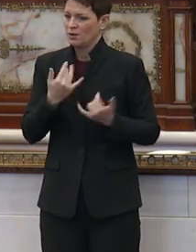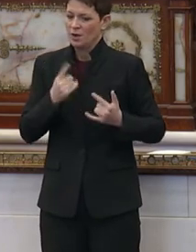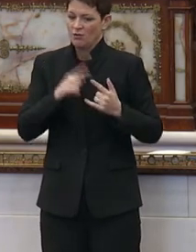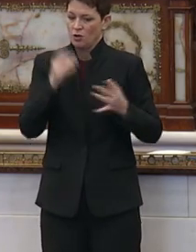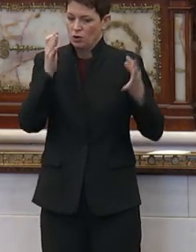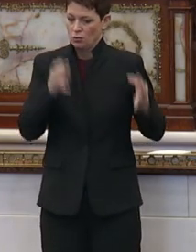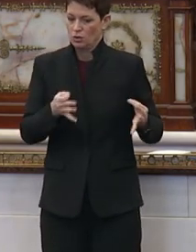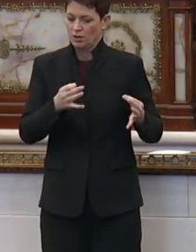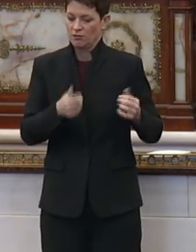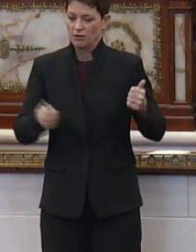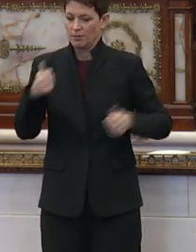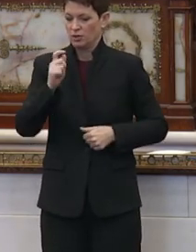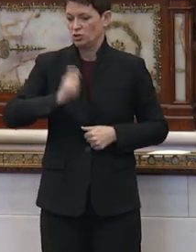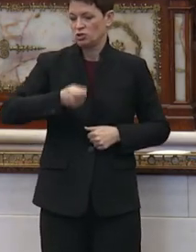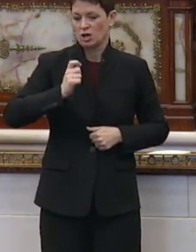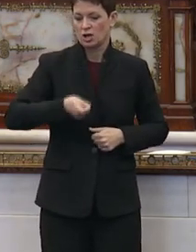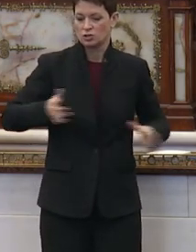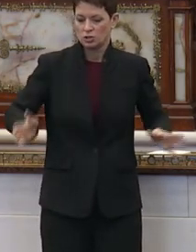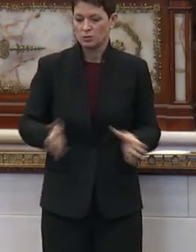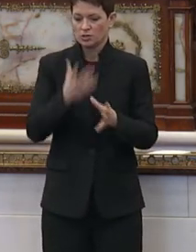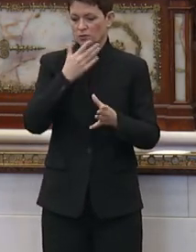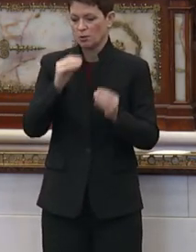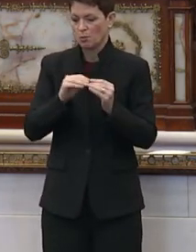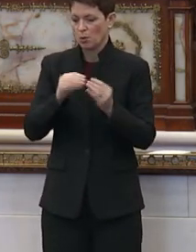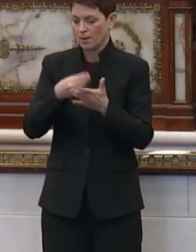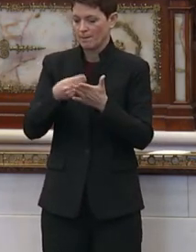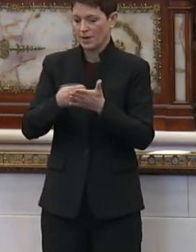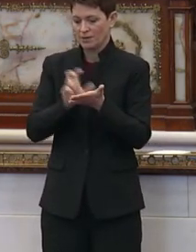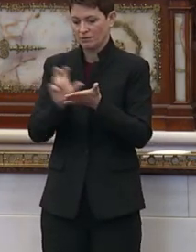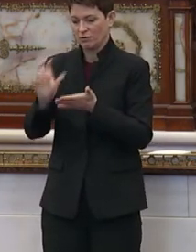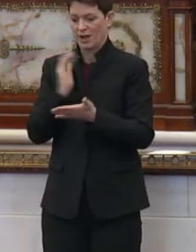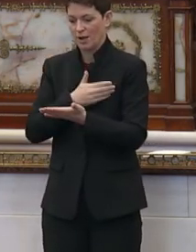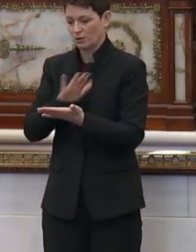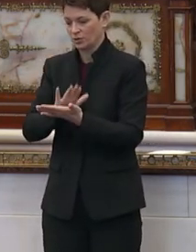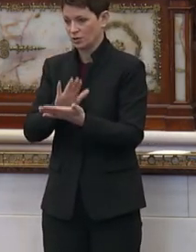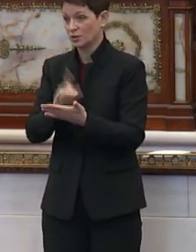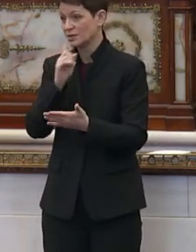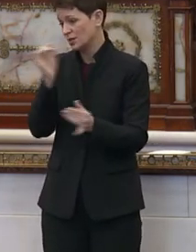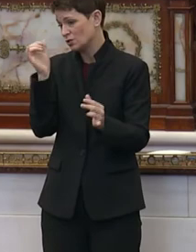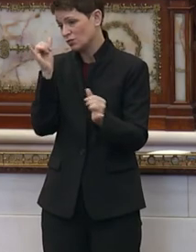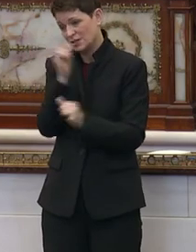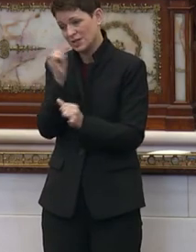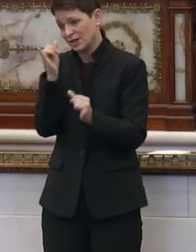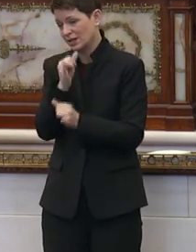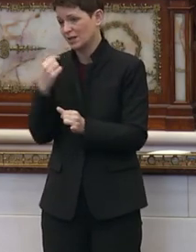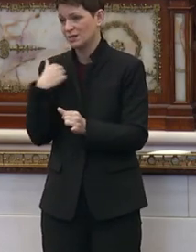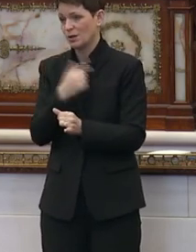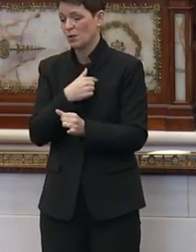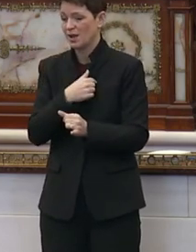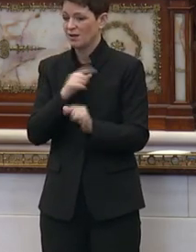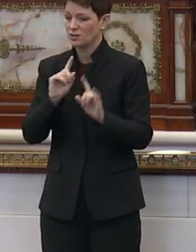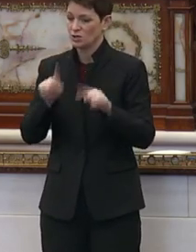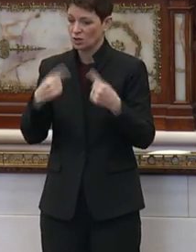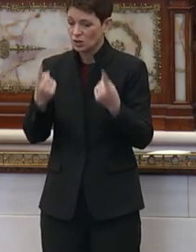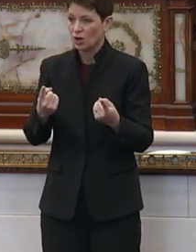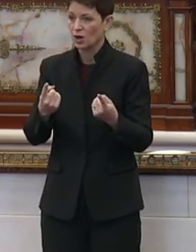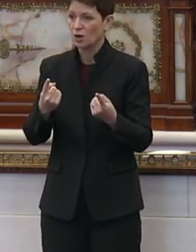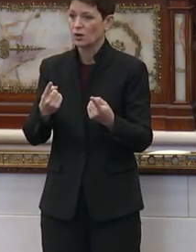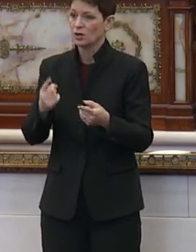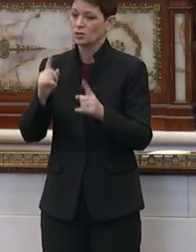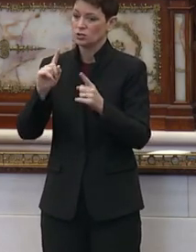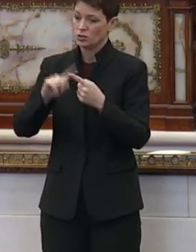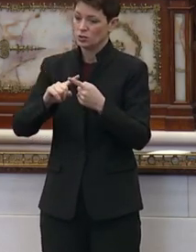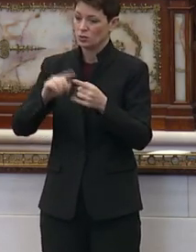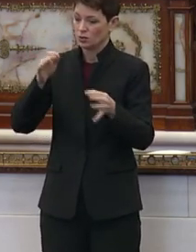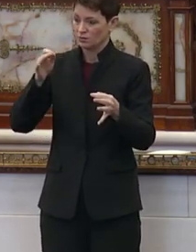from the Commonwealth Court to push for better funding of our schools. It's frankly ridiculous that we have to legislate ending lead in our drinking